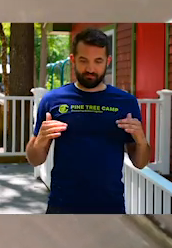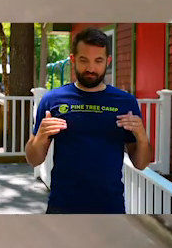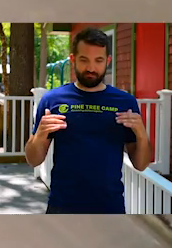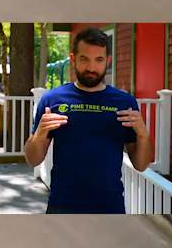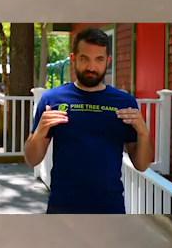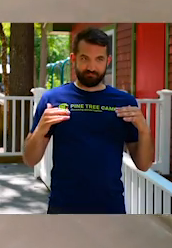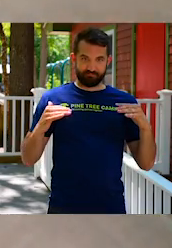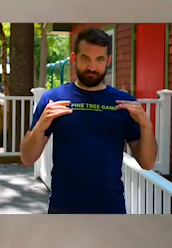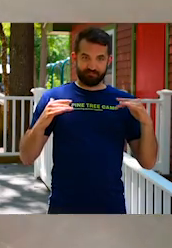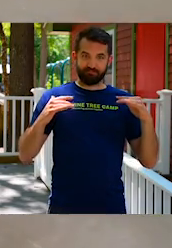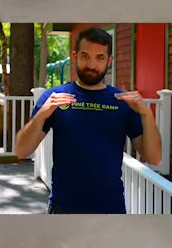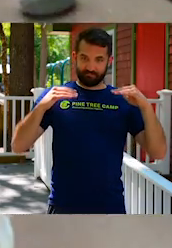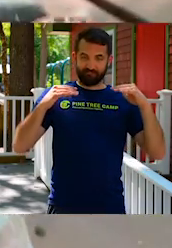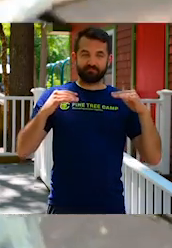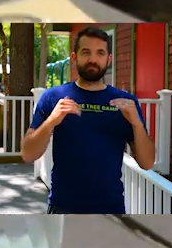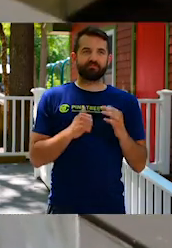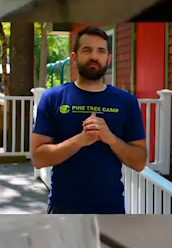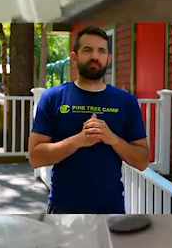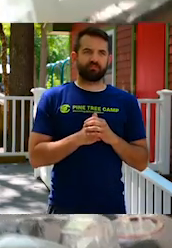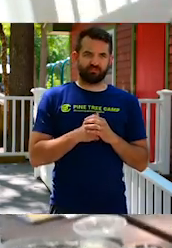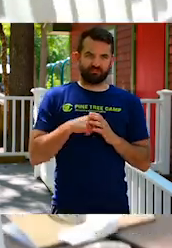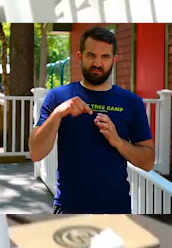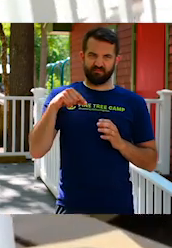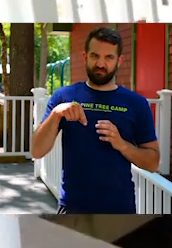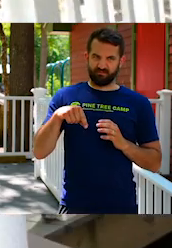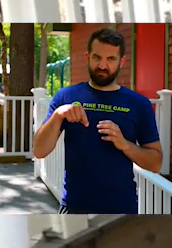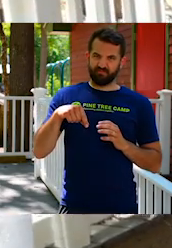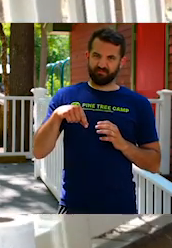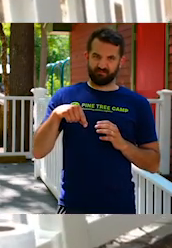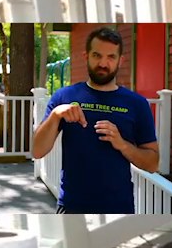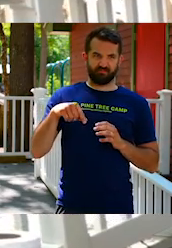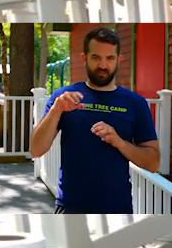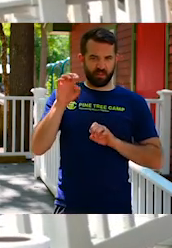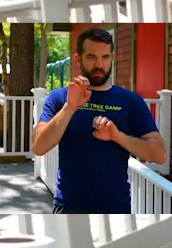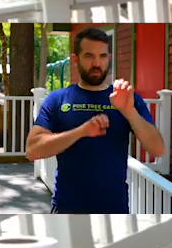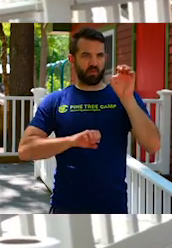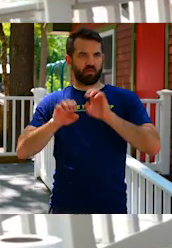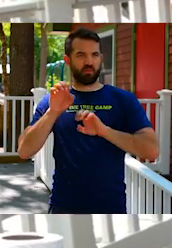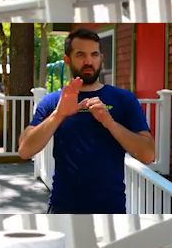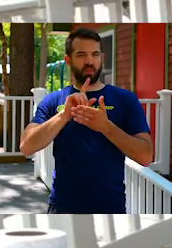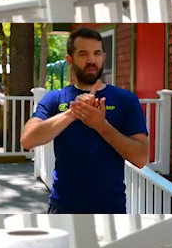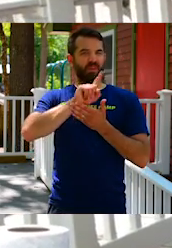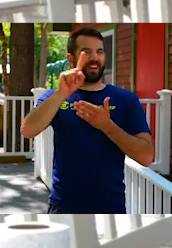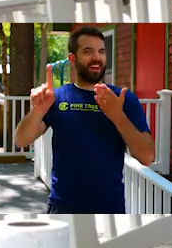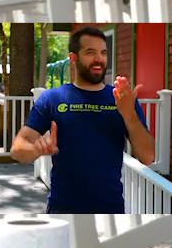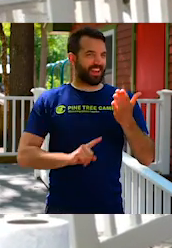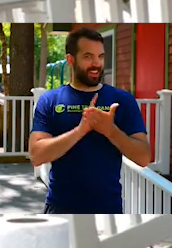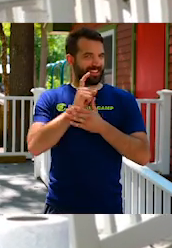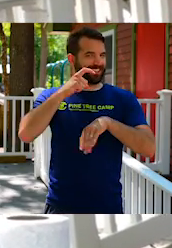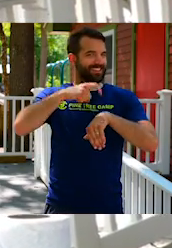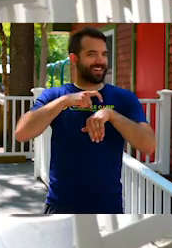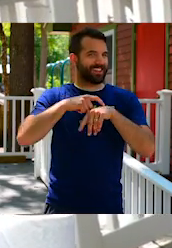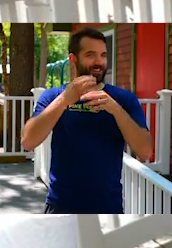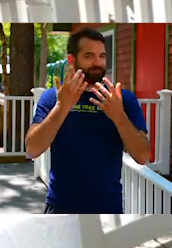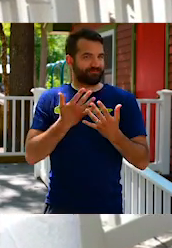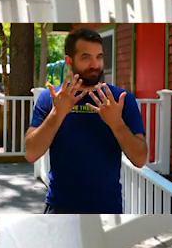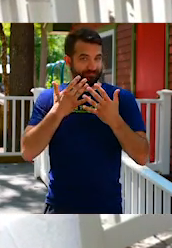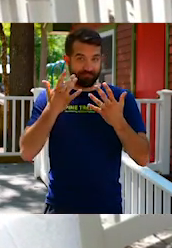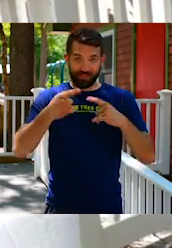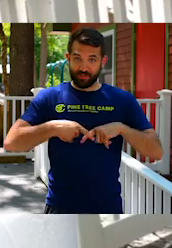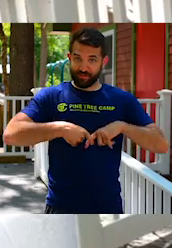paper towel. This experiment does take, you'd want to wait at least about an hour to see what happens, so you can pause your video and check